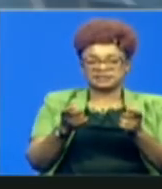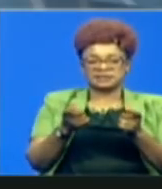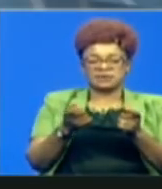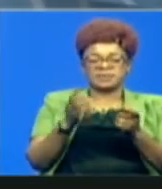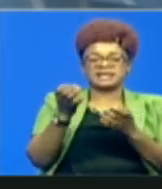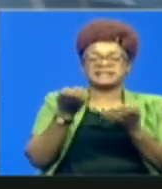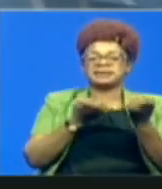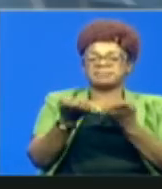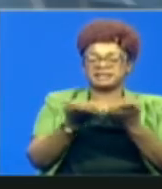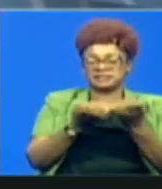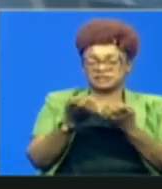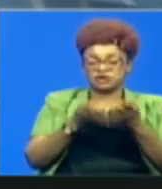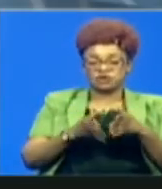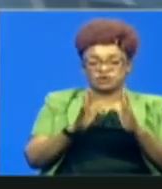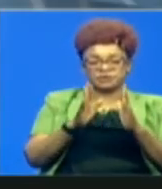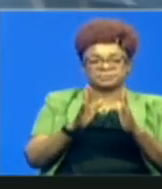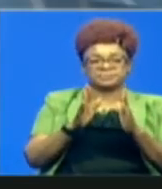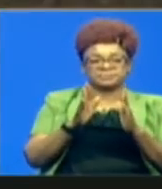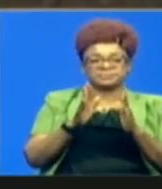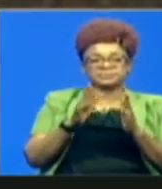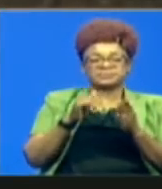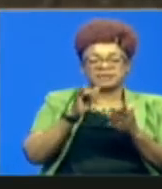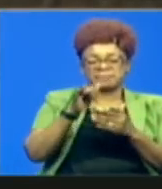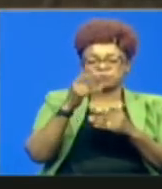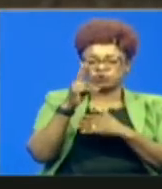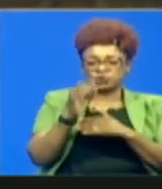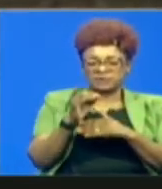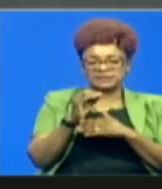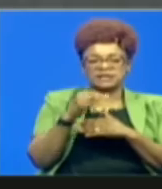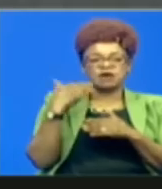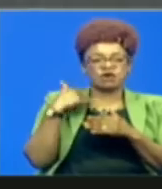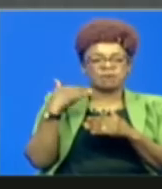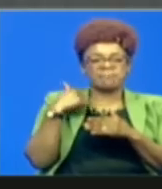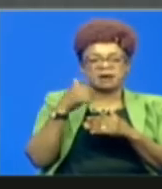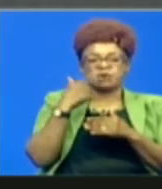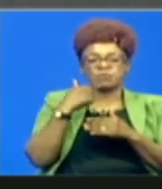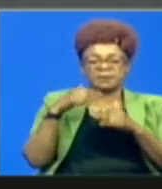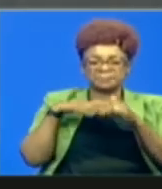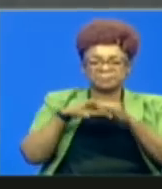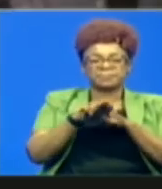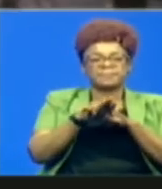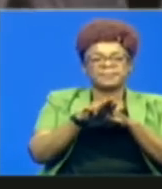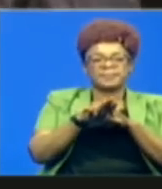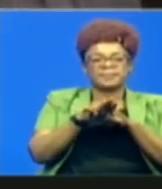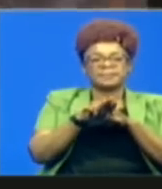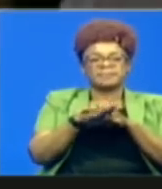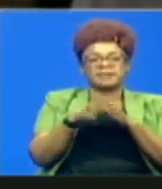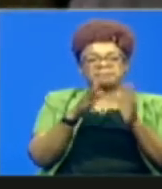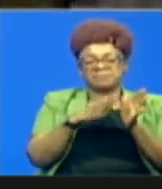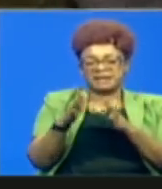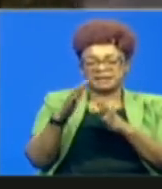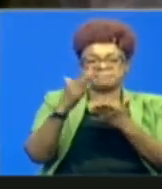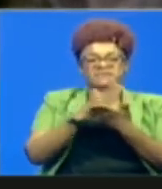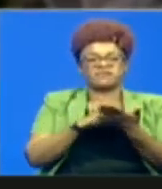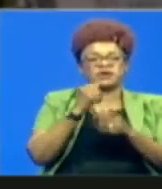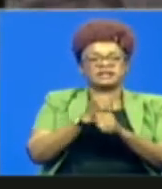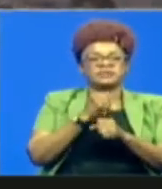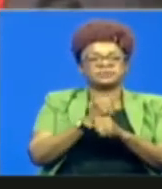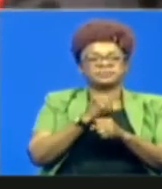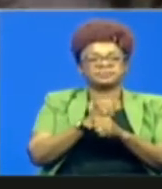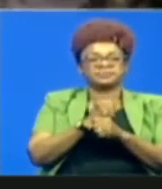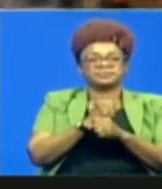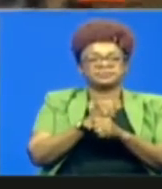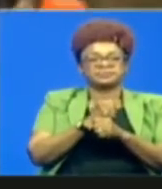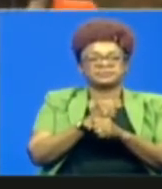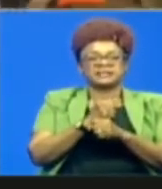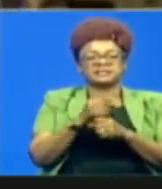Road. Now, the dead were among a gang of about 20 who had stalked out the plant before taking it over. They roughed up the